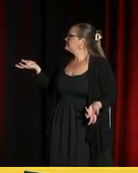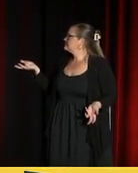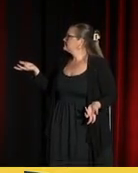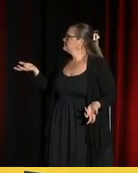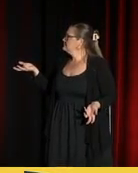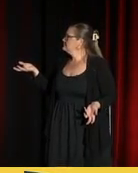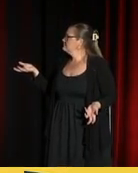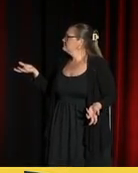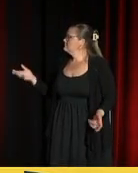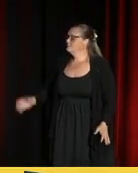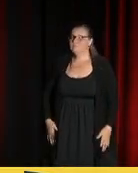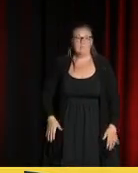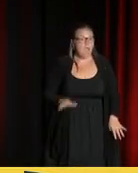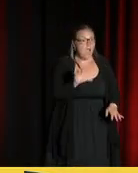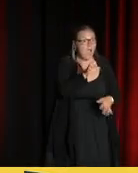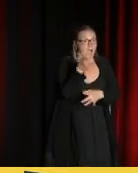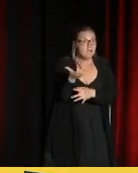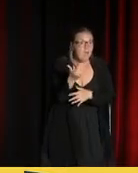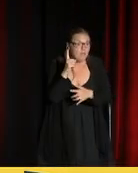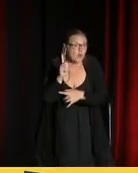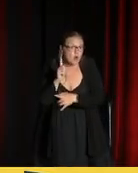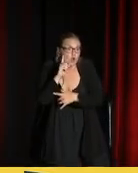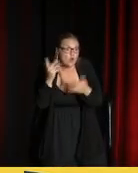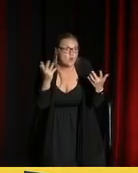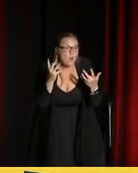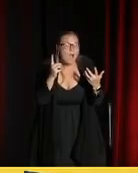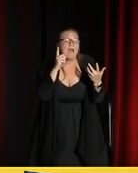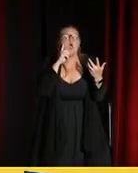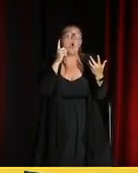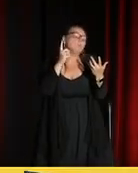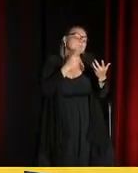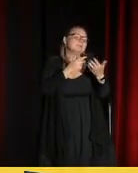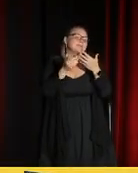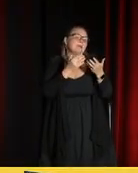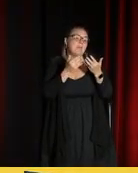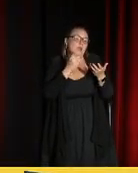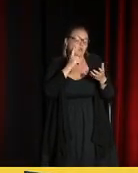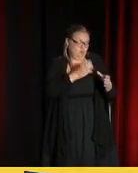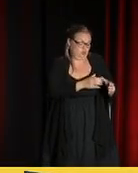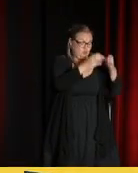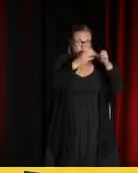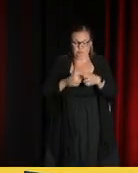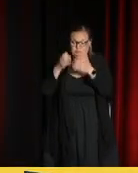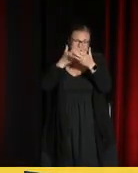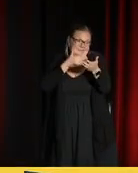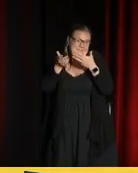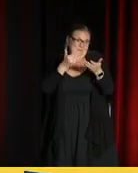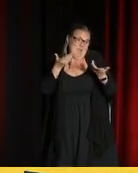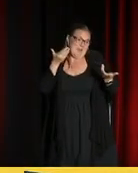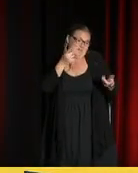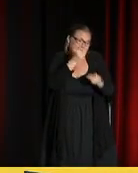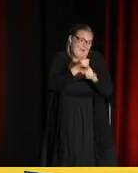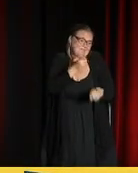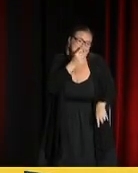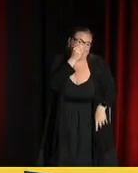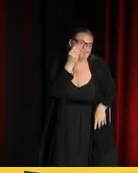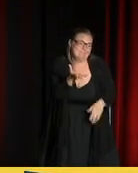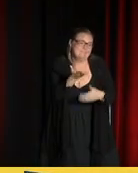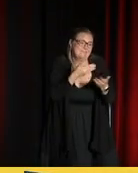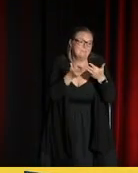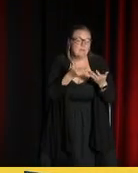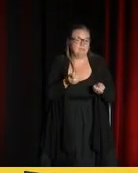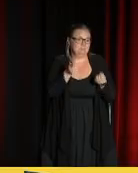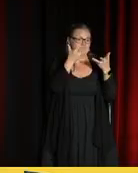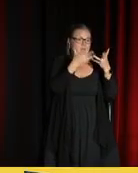Now, you know what else I heard? I heard it doesn't make any difference which tube you use, and why in the world would it, right? Too many